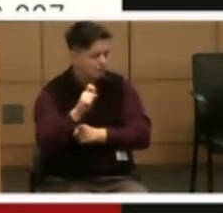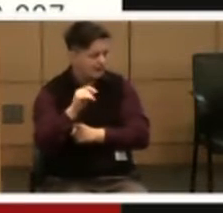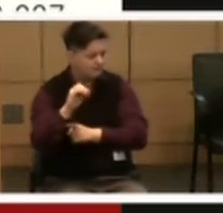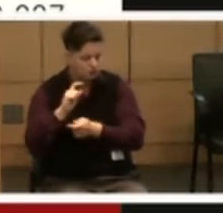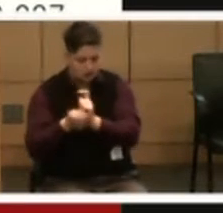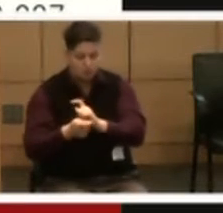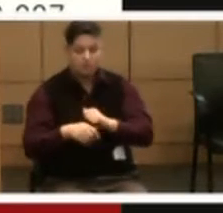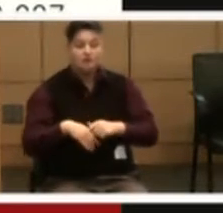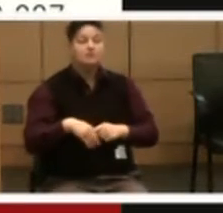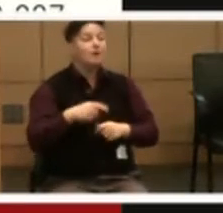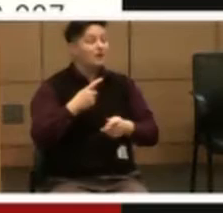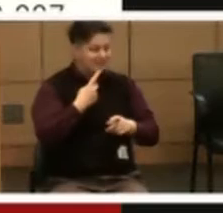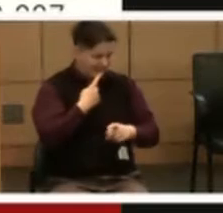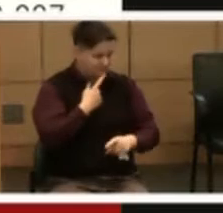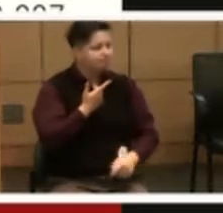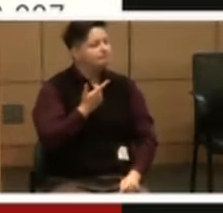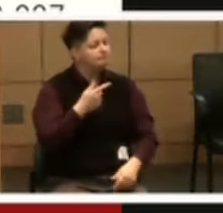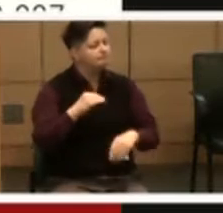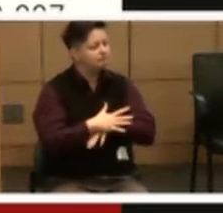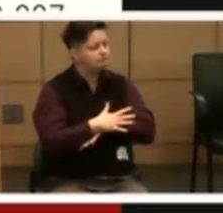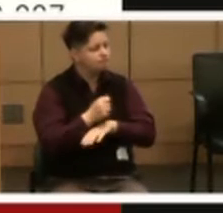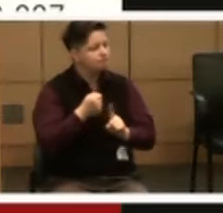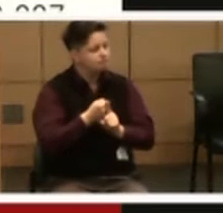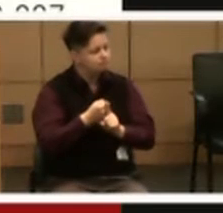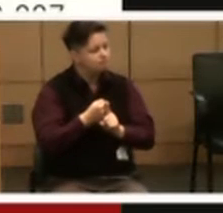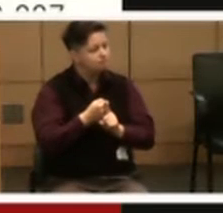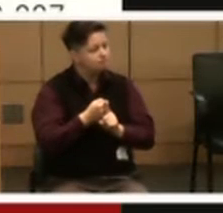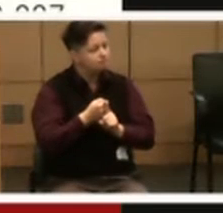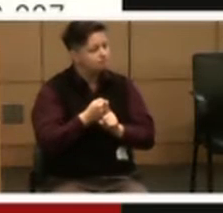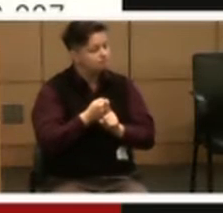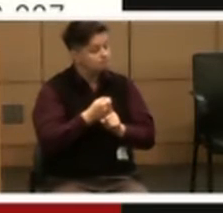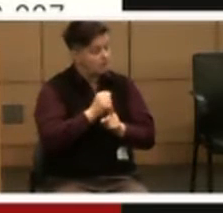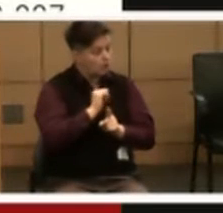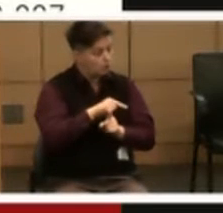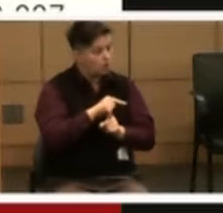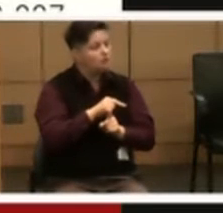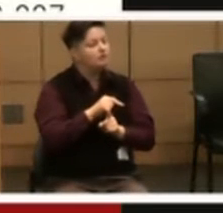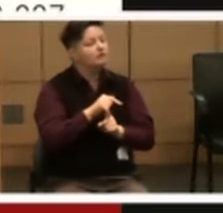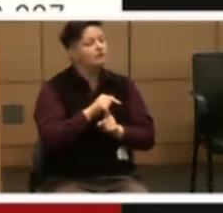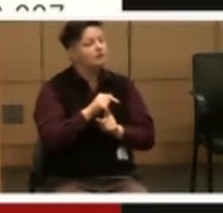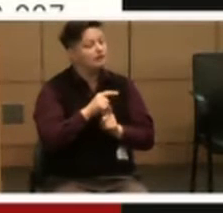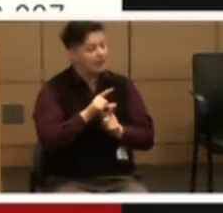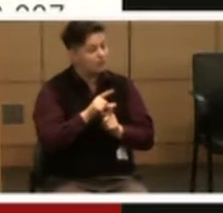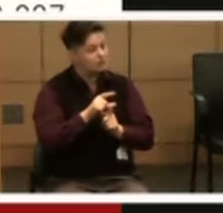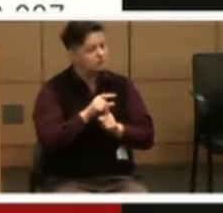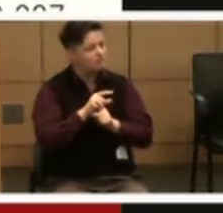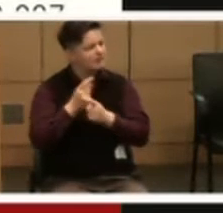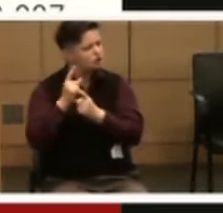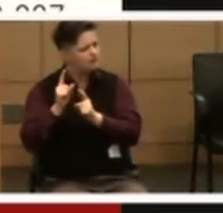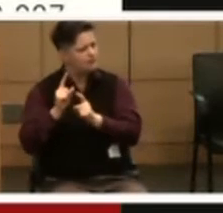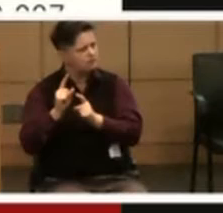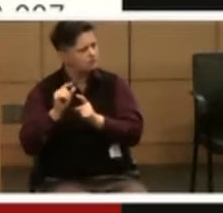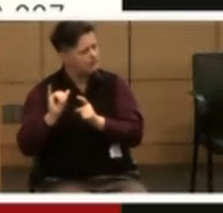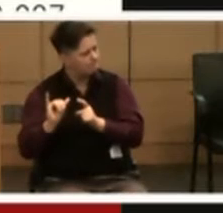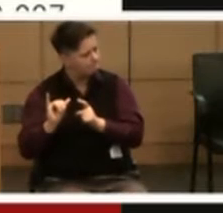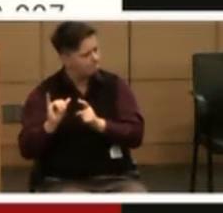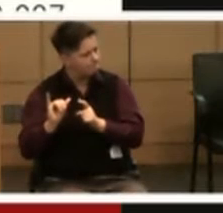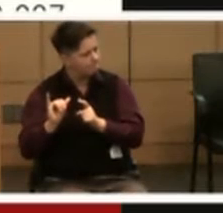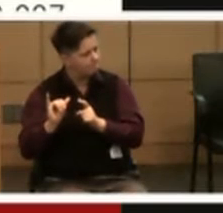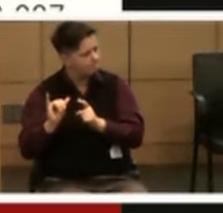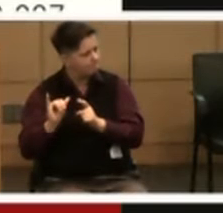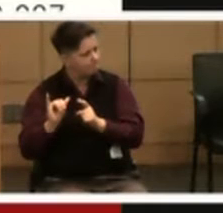scores, especially for the language scores, but there's no change in the achievement scores. And the pseudo R squared is a measure